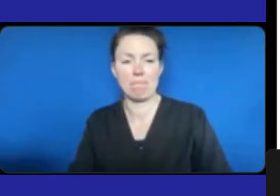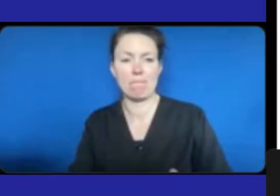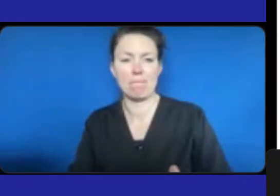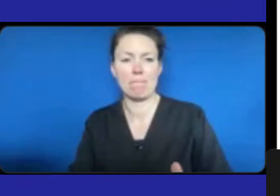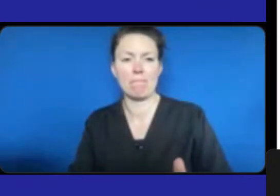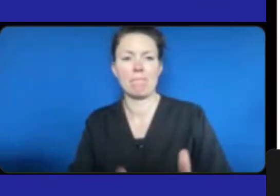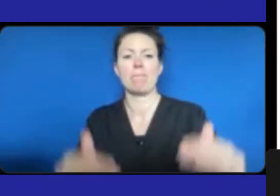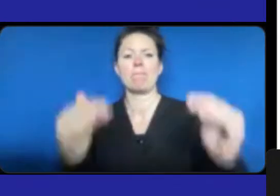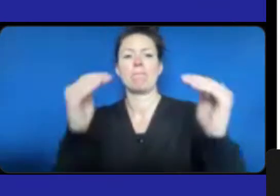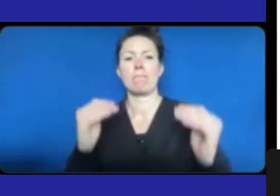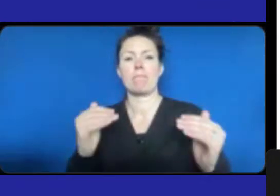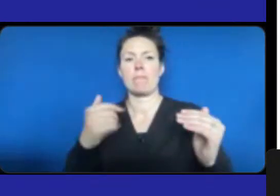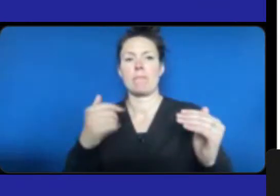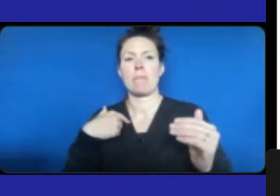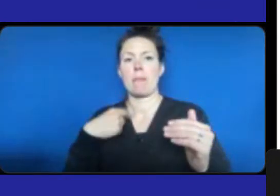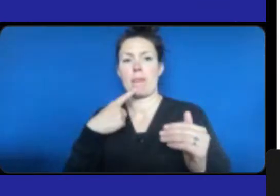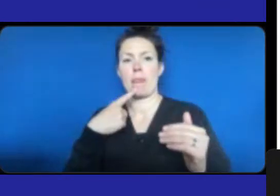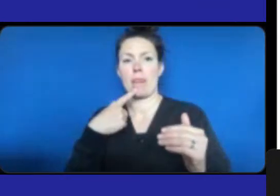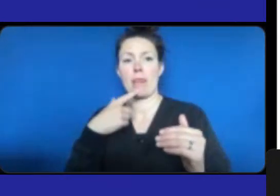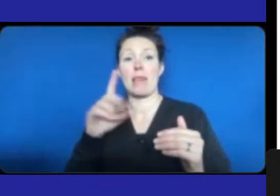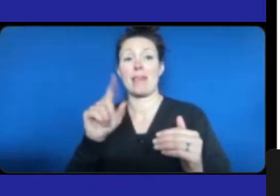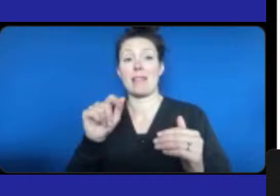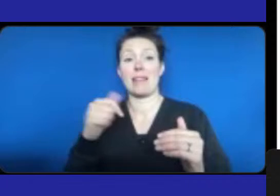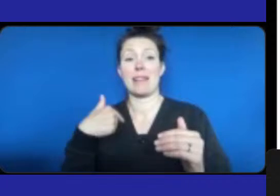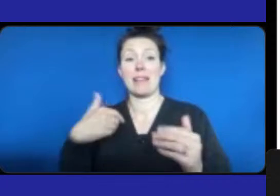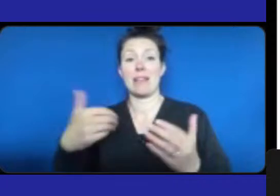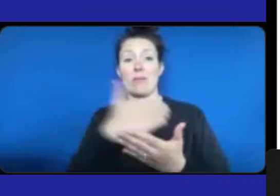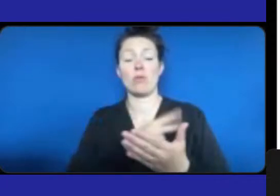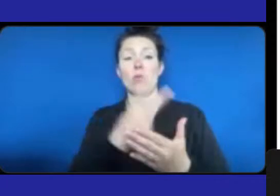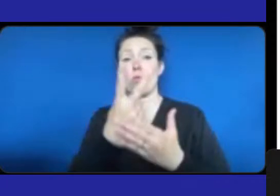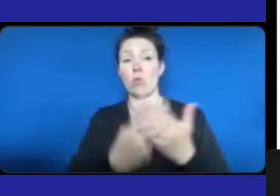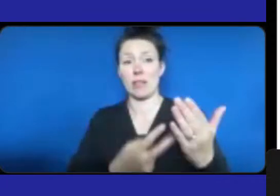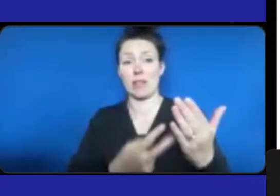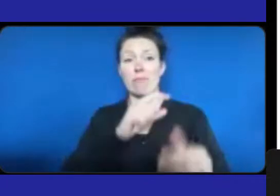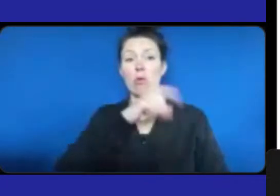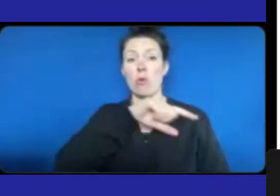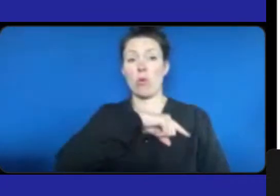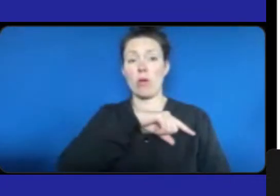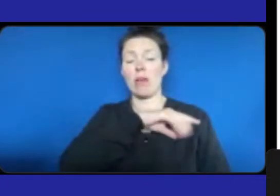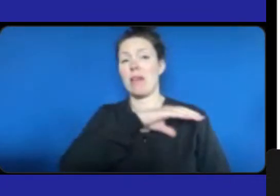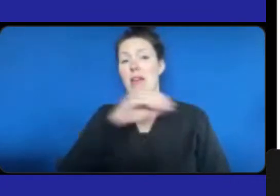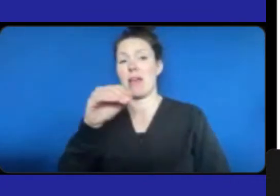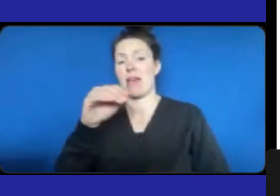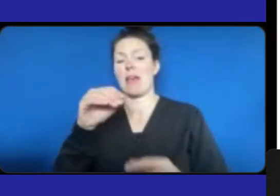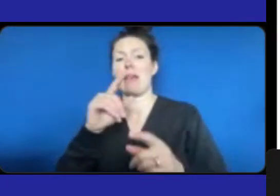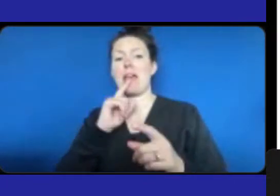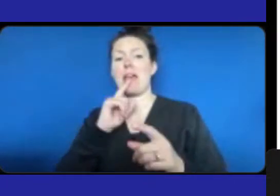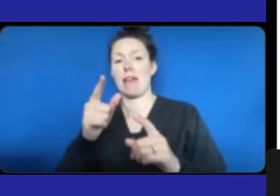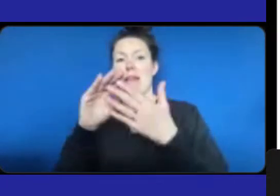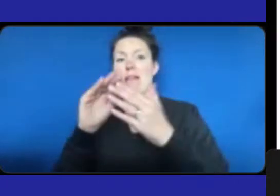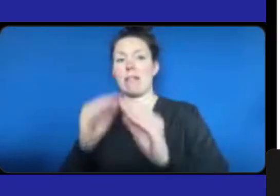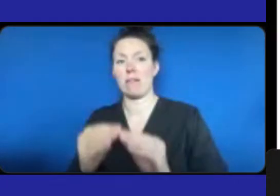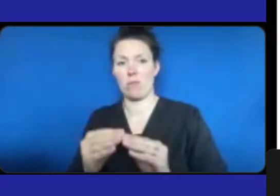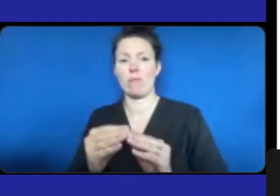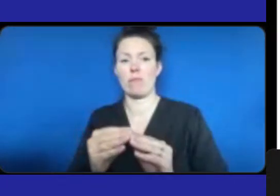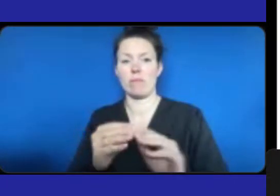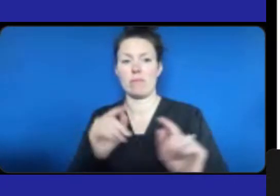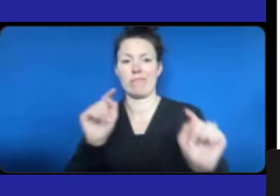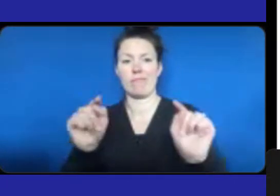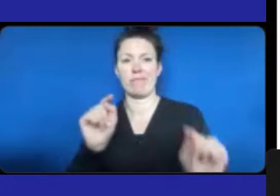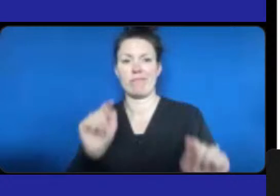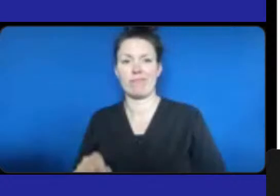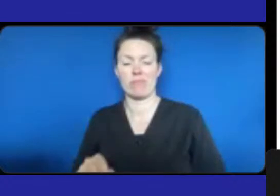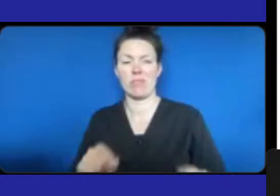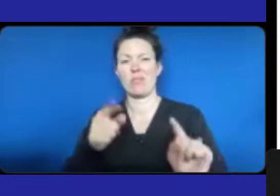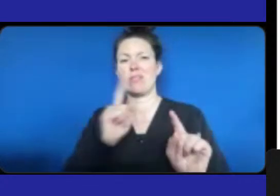So as I said, the data we collected was both quantitative and qualitative. So this is just sort of an overview